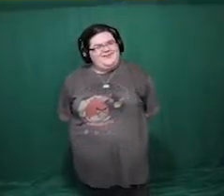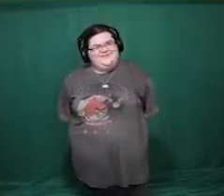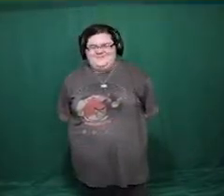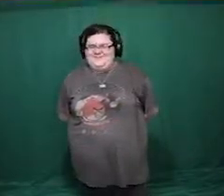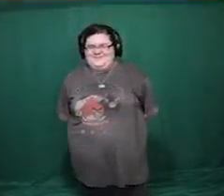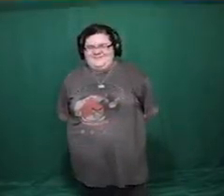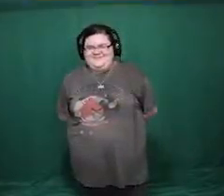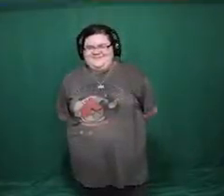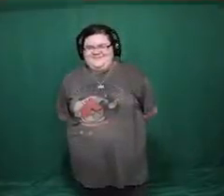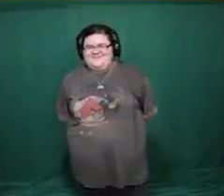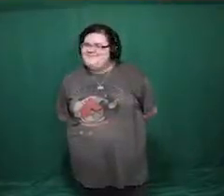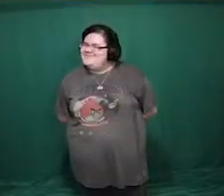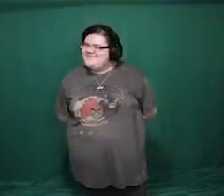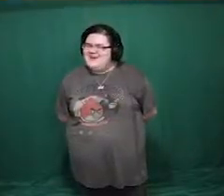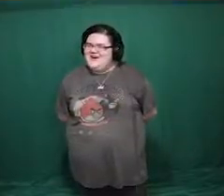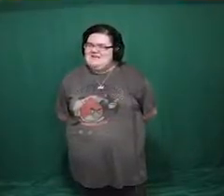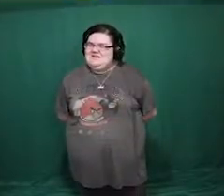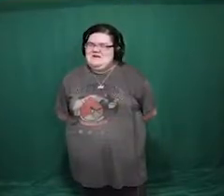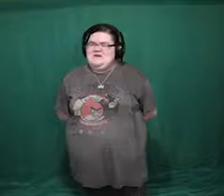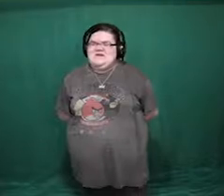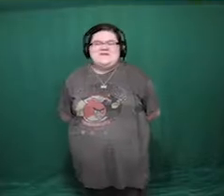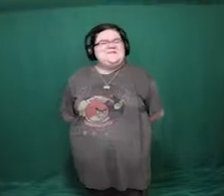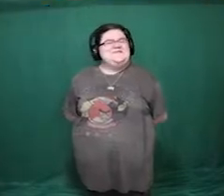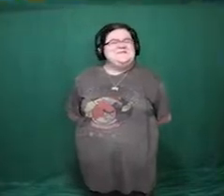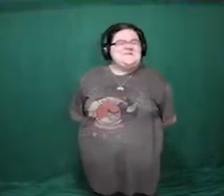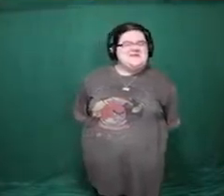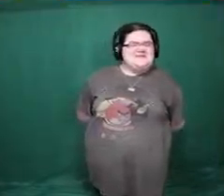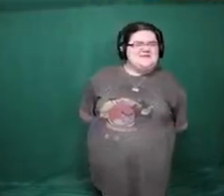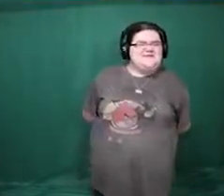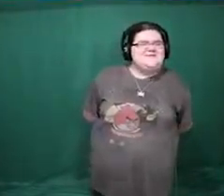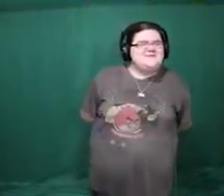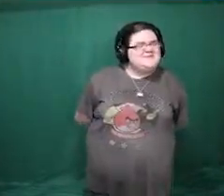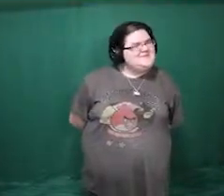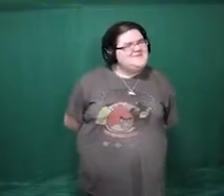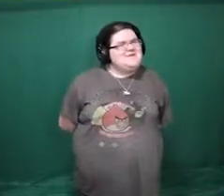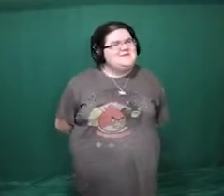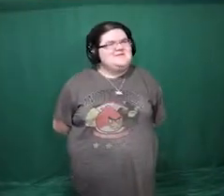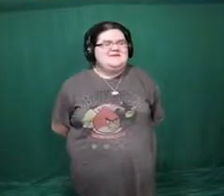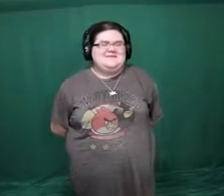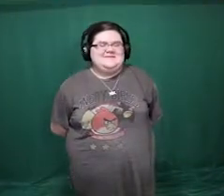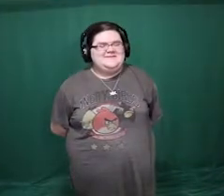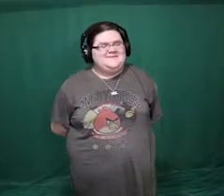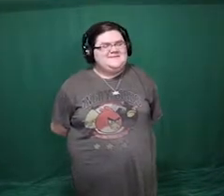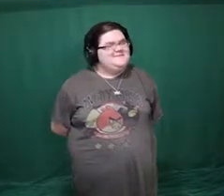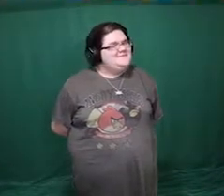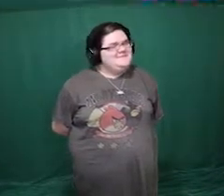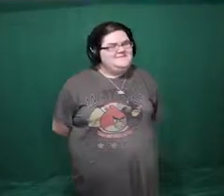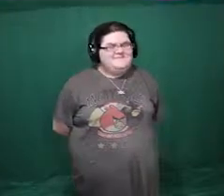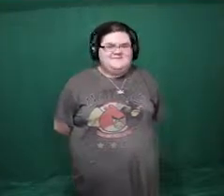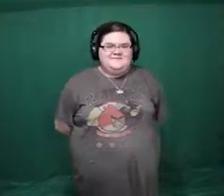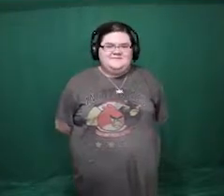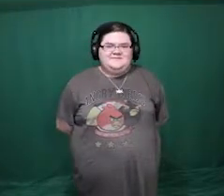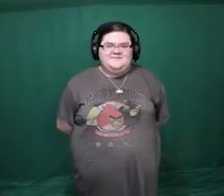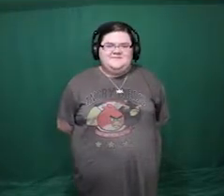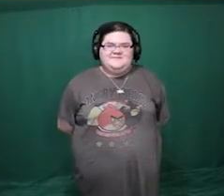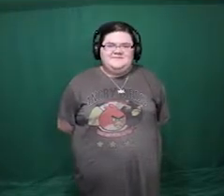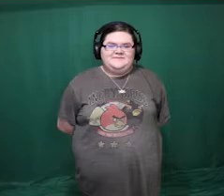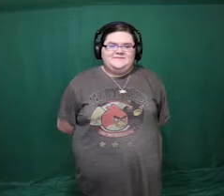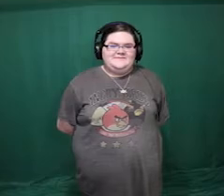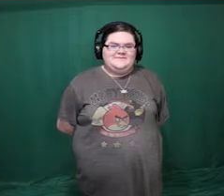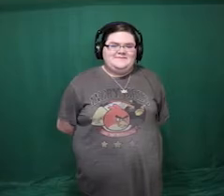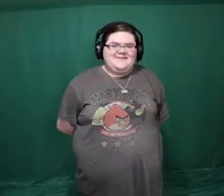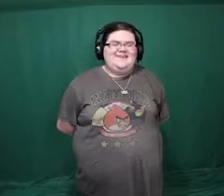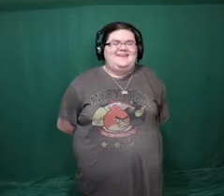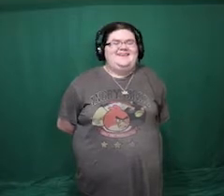the boy. Mm. You gonna win. I don't know. Maybe. Maybe not. I hope I get to the final